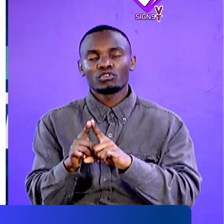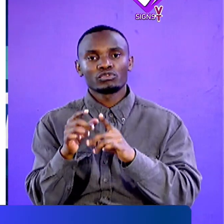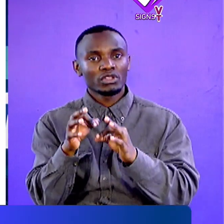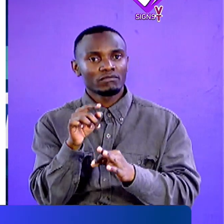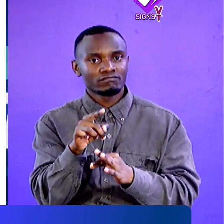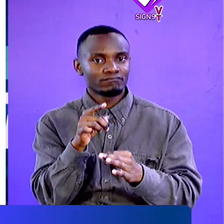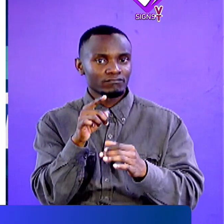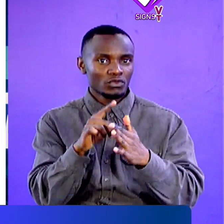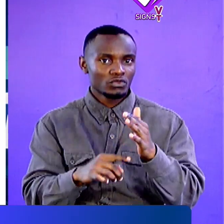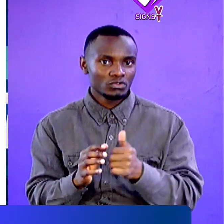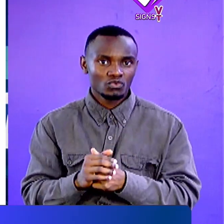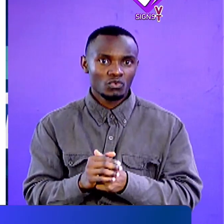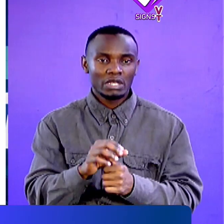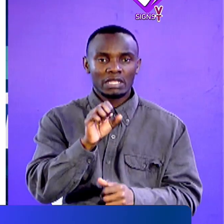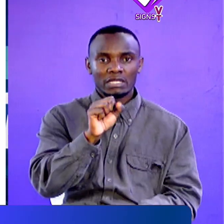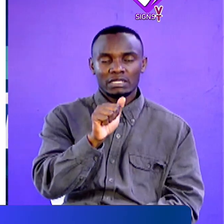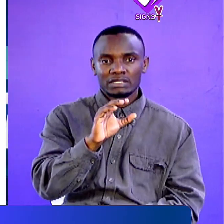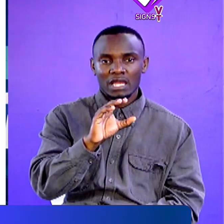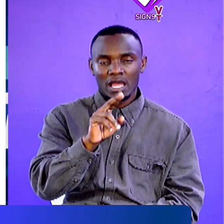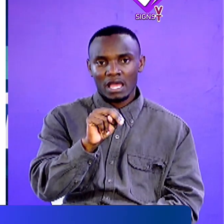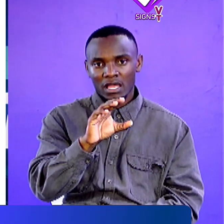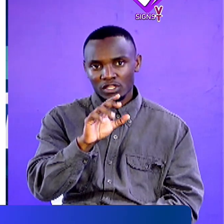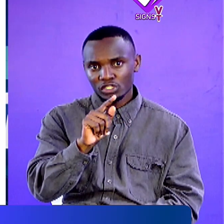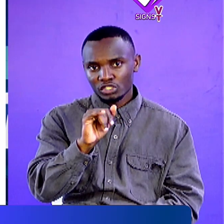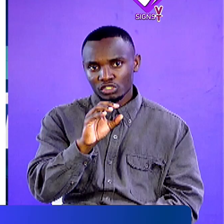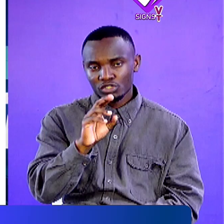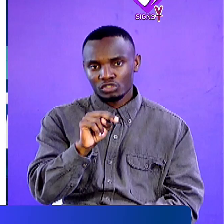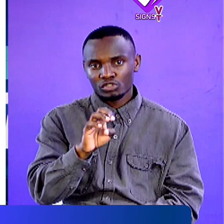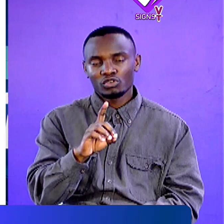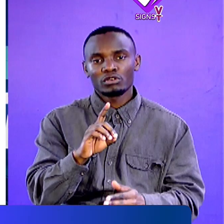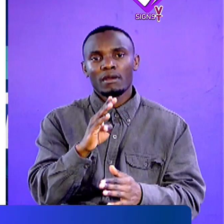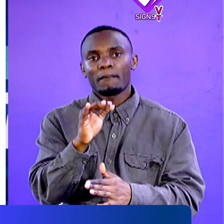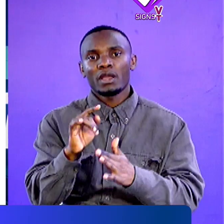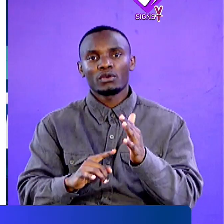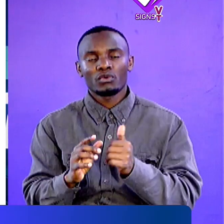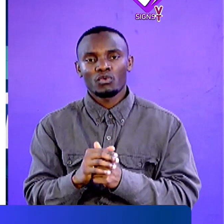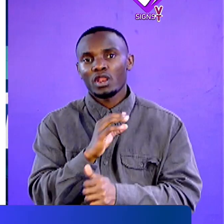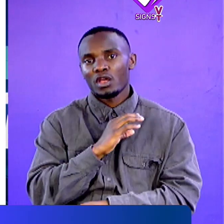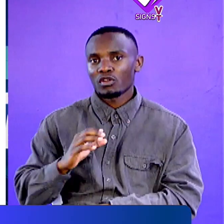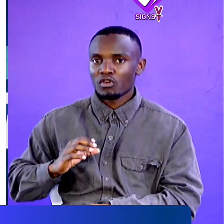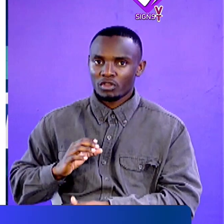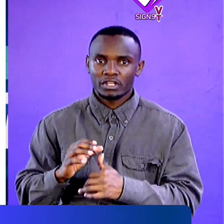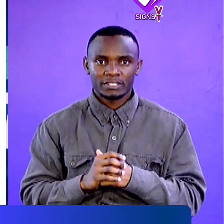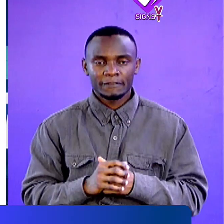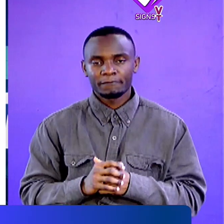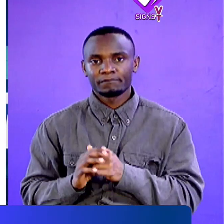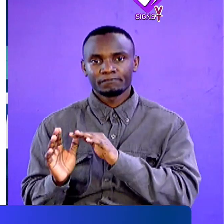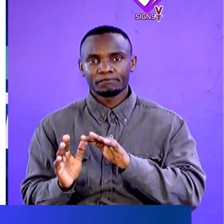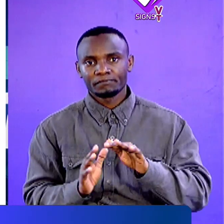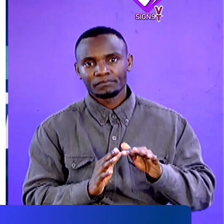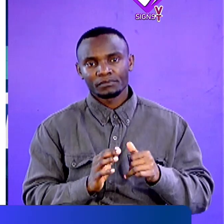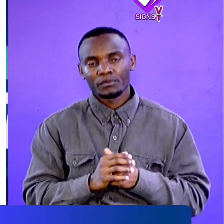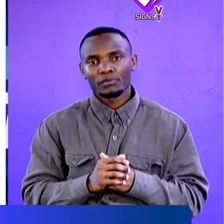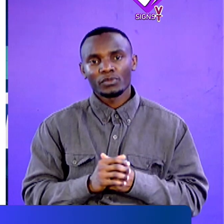by Congress. That is a story that you'll find on pages 4 and 5 of the Daily Nation. Storm over Uhuru,